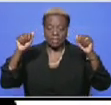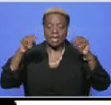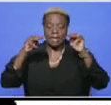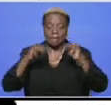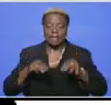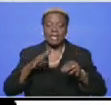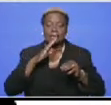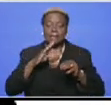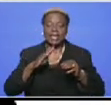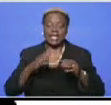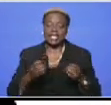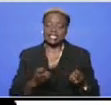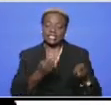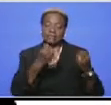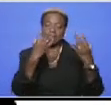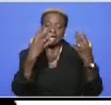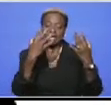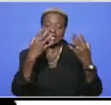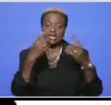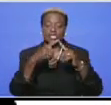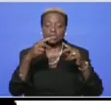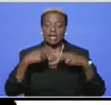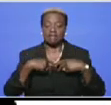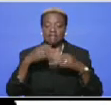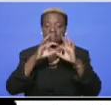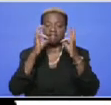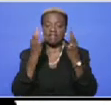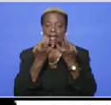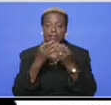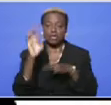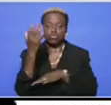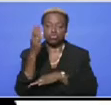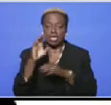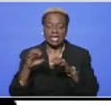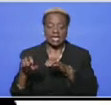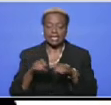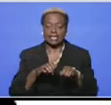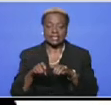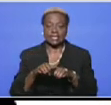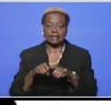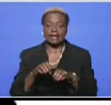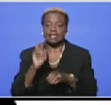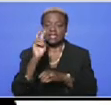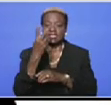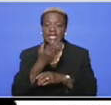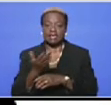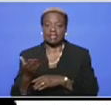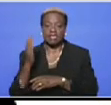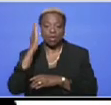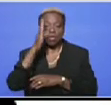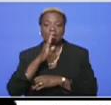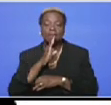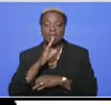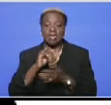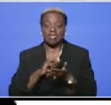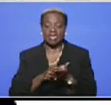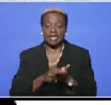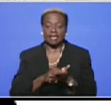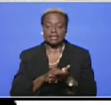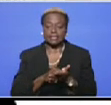genealogy and get a family tree done. The second thing would be